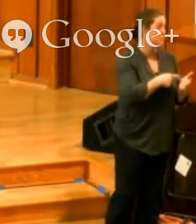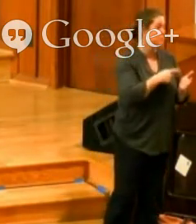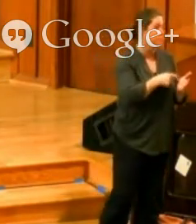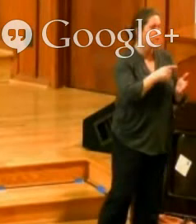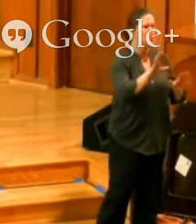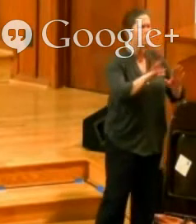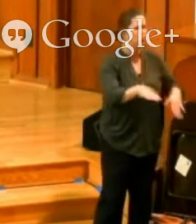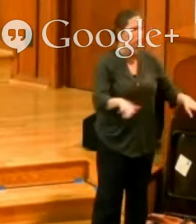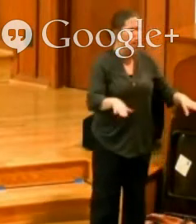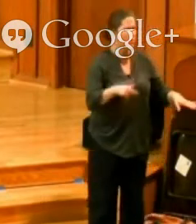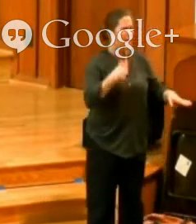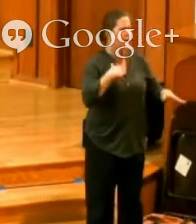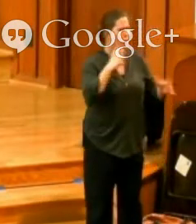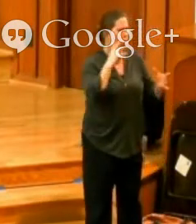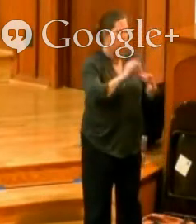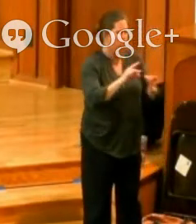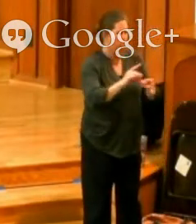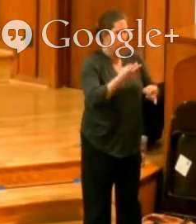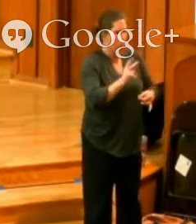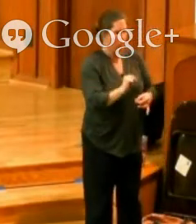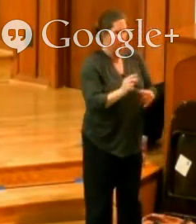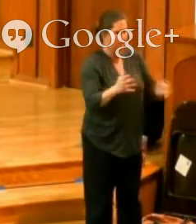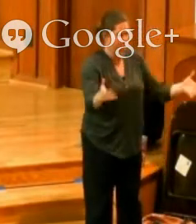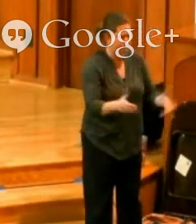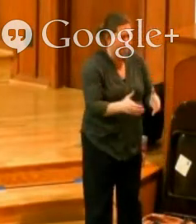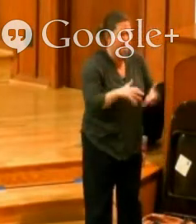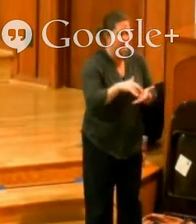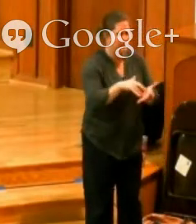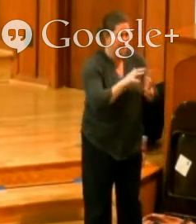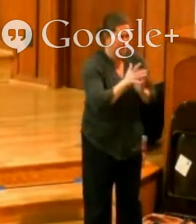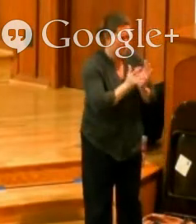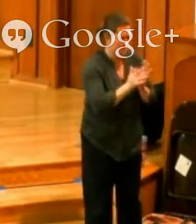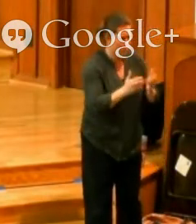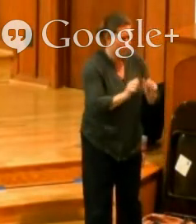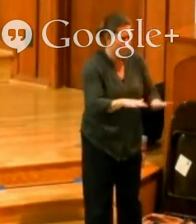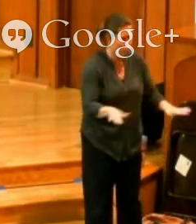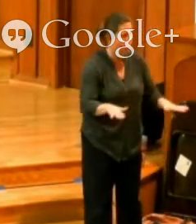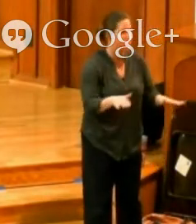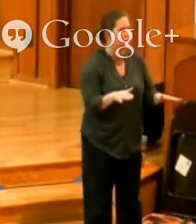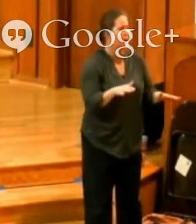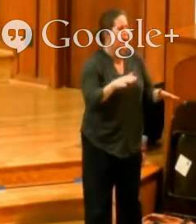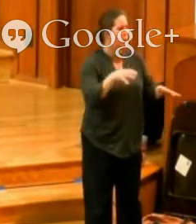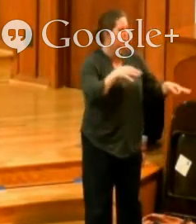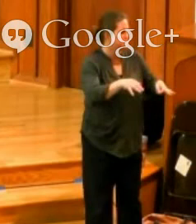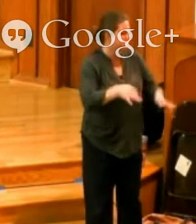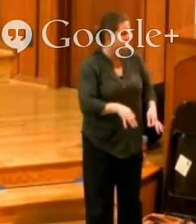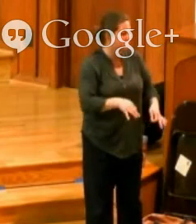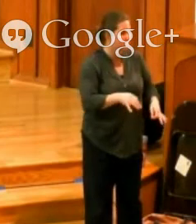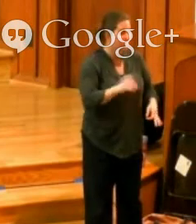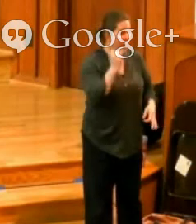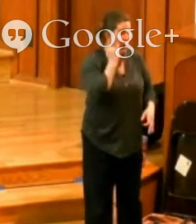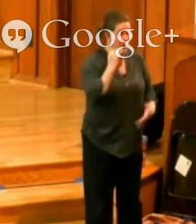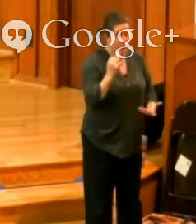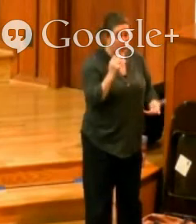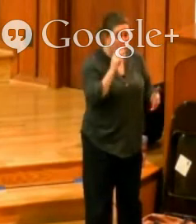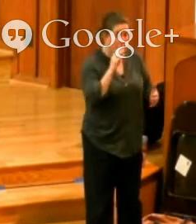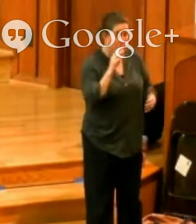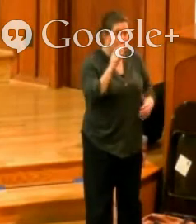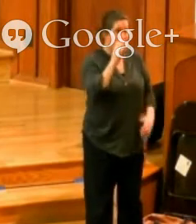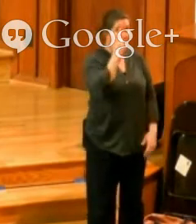to children when I study the Bible with them. And I say, you know, if we had something dirty on our face and we go to the